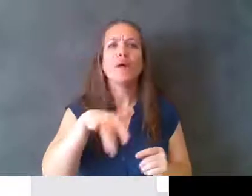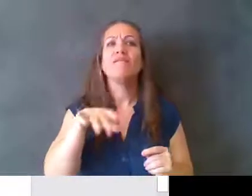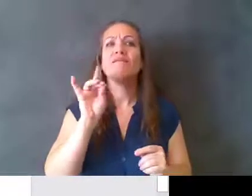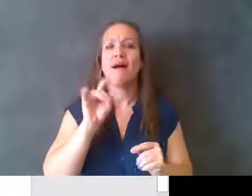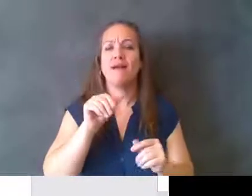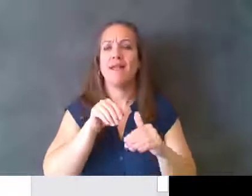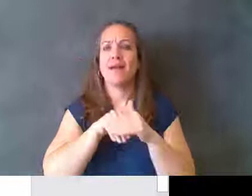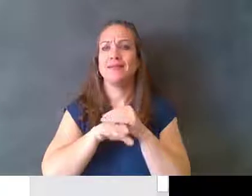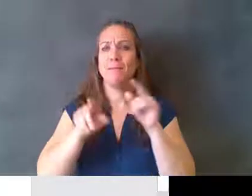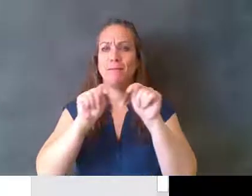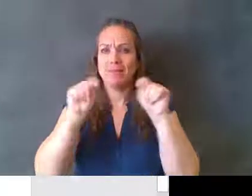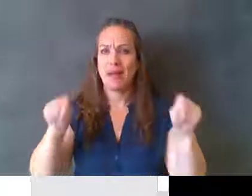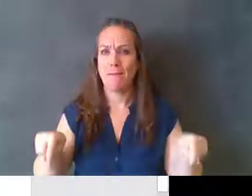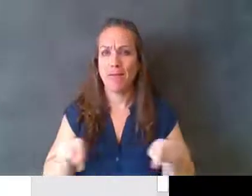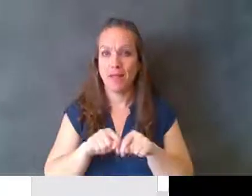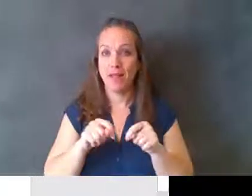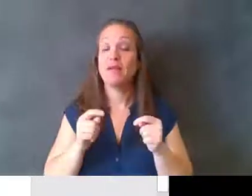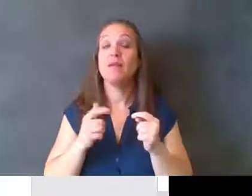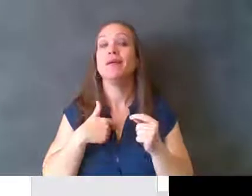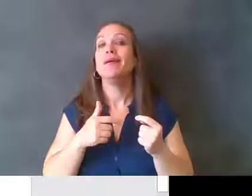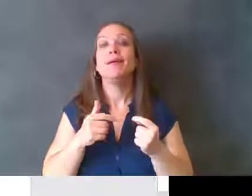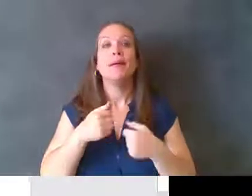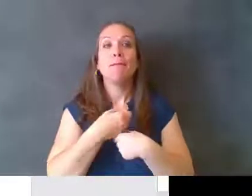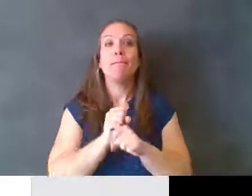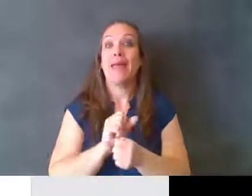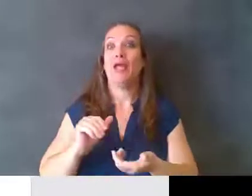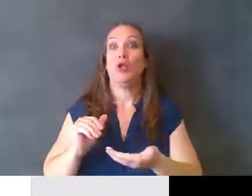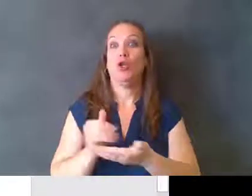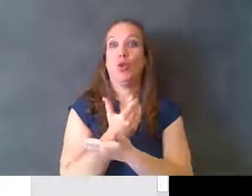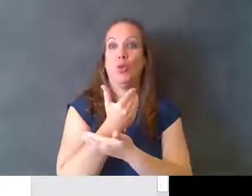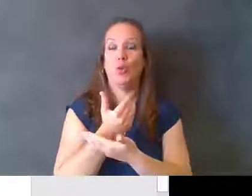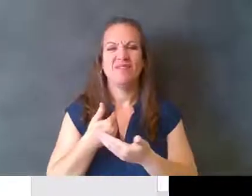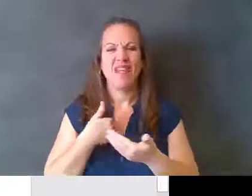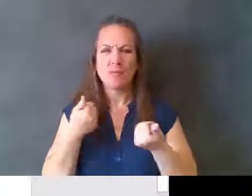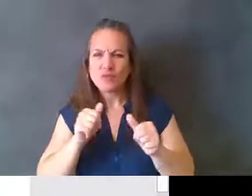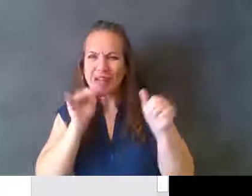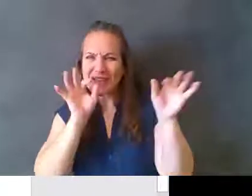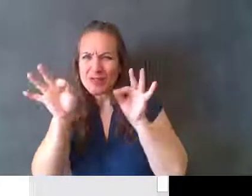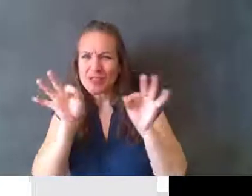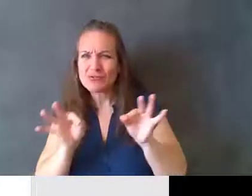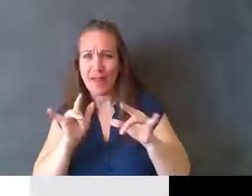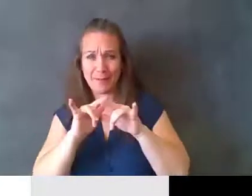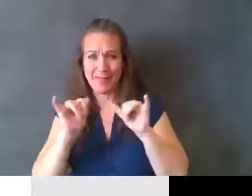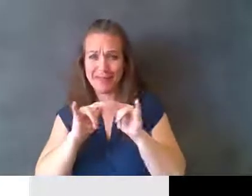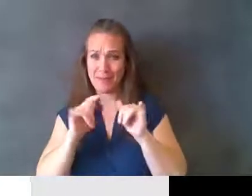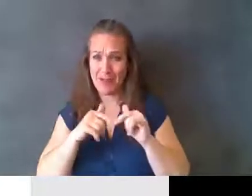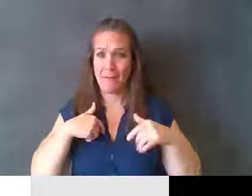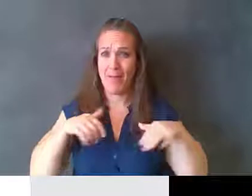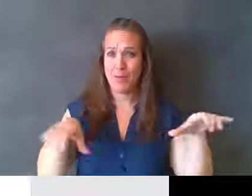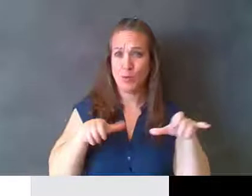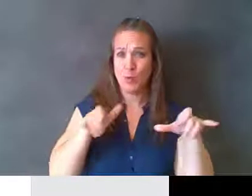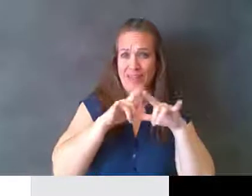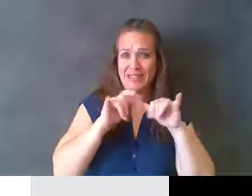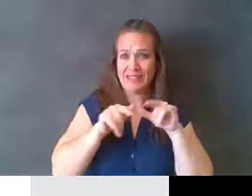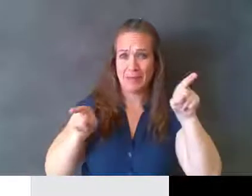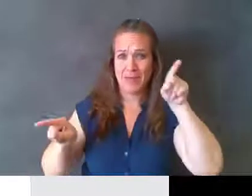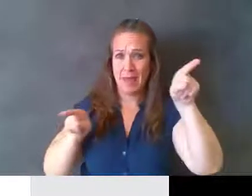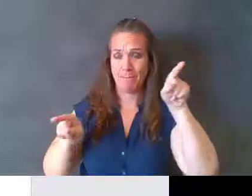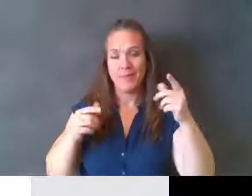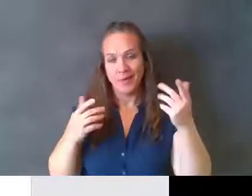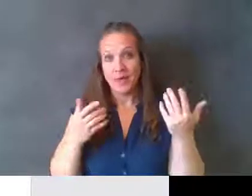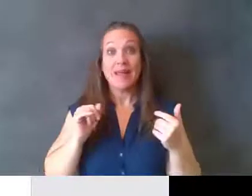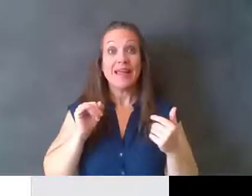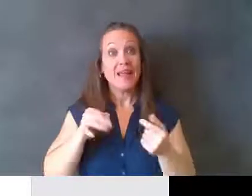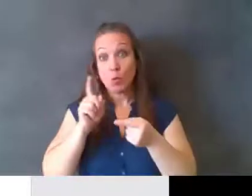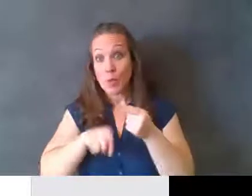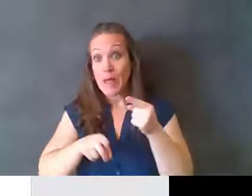new Word document, and I am going to try and describe what I'm doing in here as best as I can, so folks who cannot see